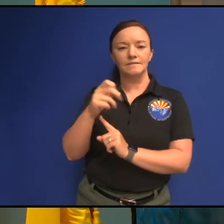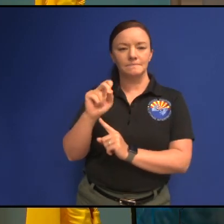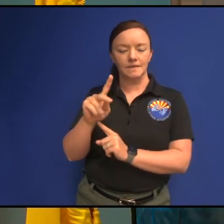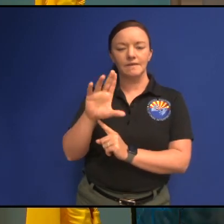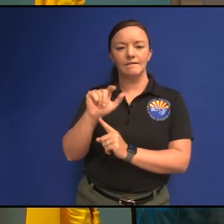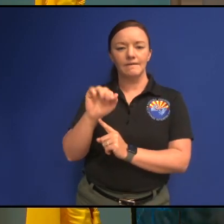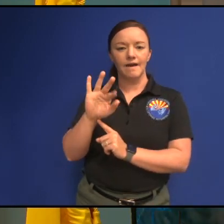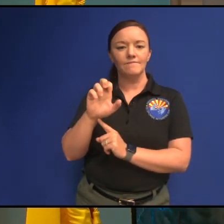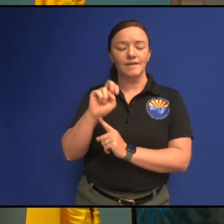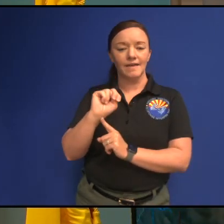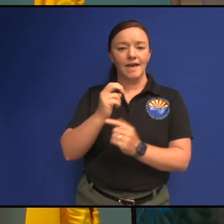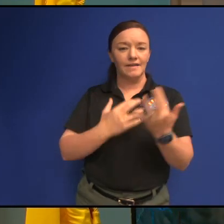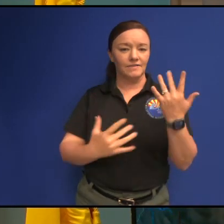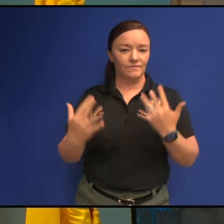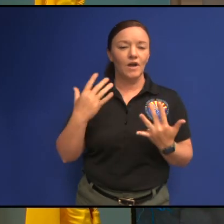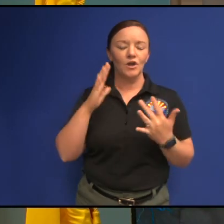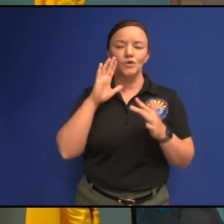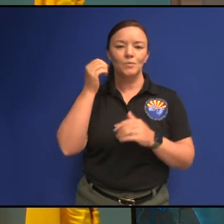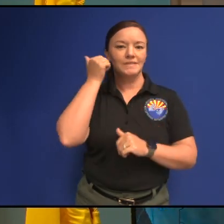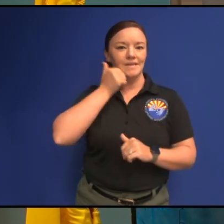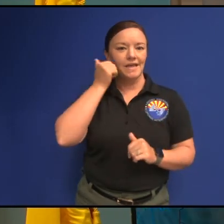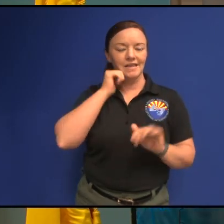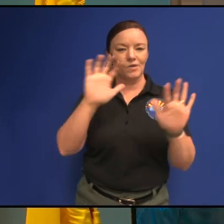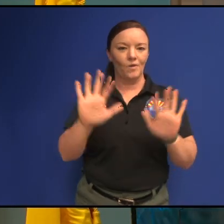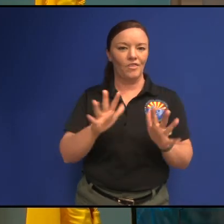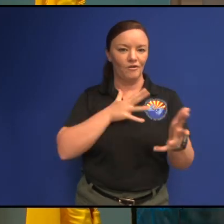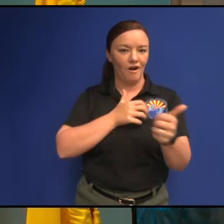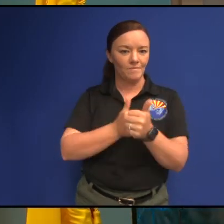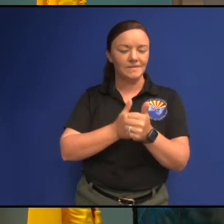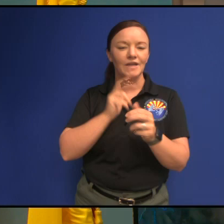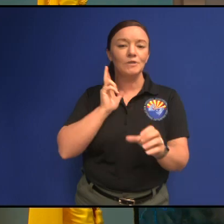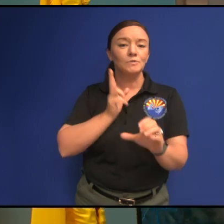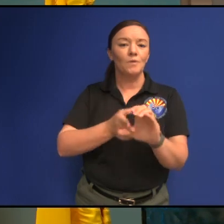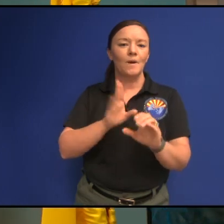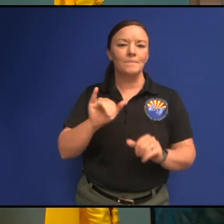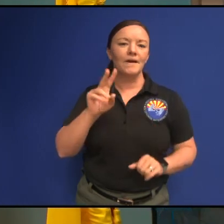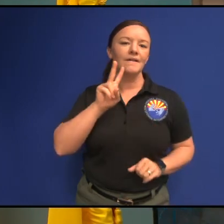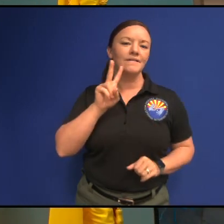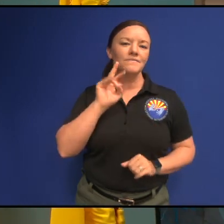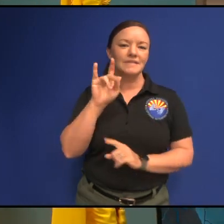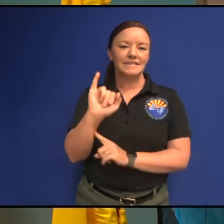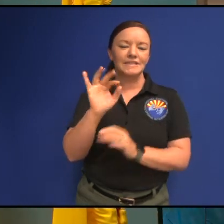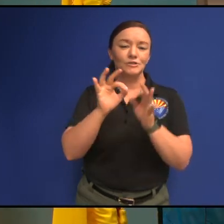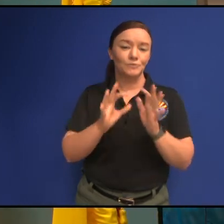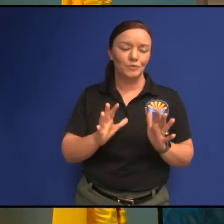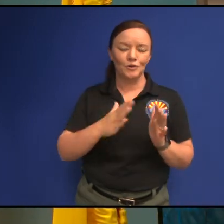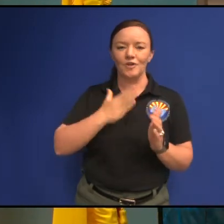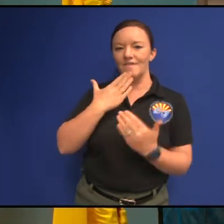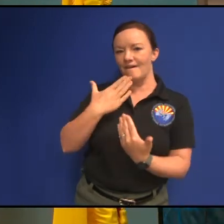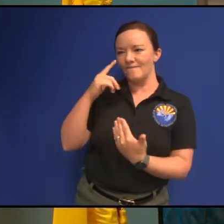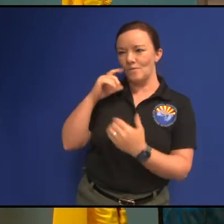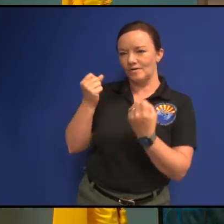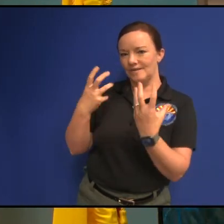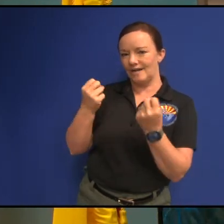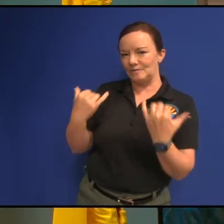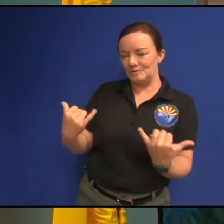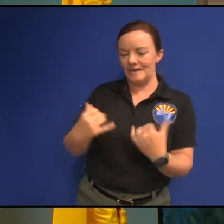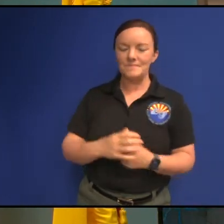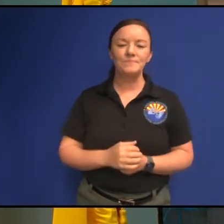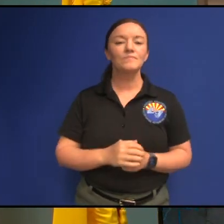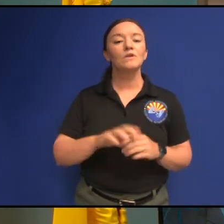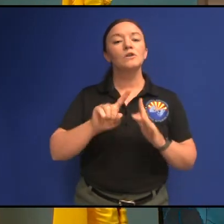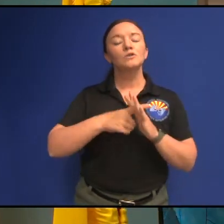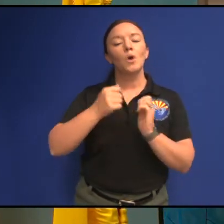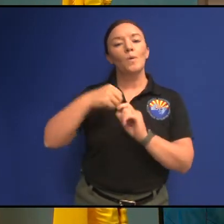I'm joined today by Vicki, and I want to thank Vicki for doing the signing for us today. We start out with satellite imagery. This